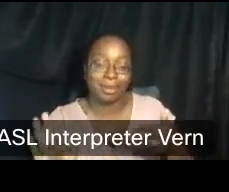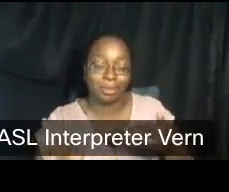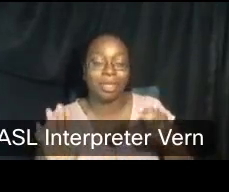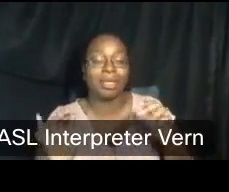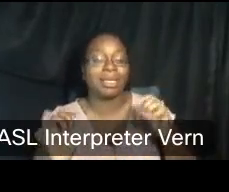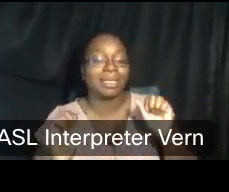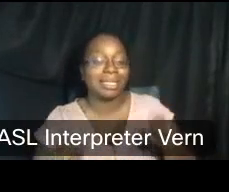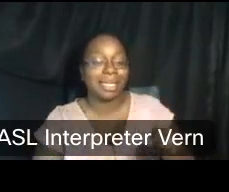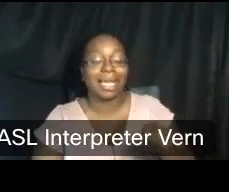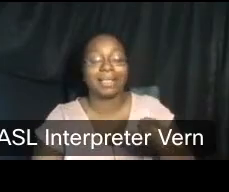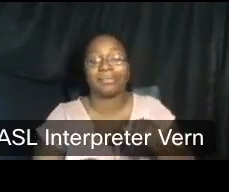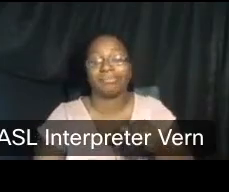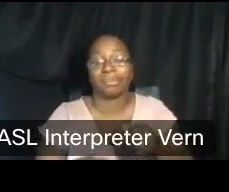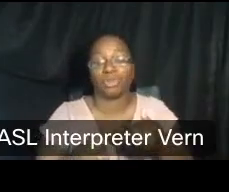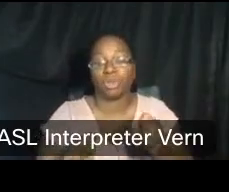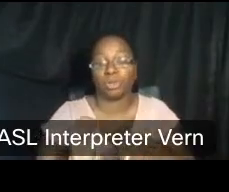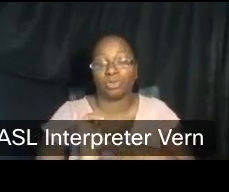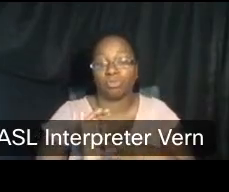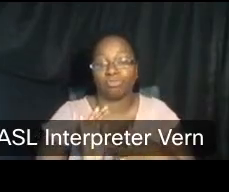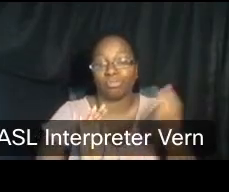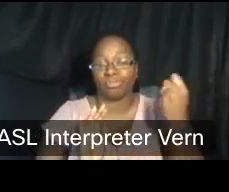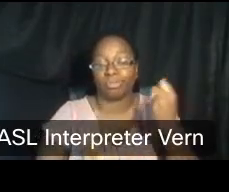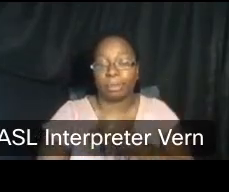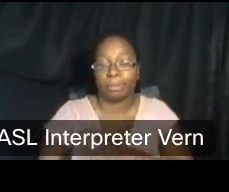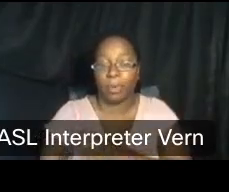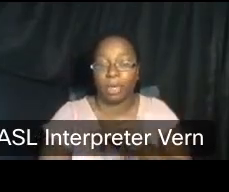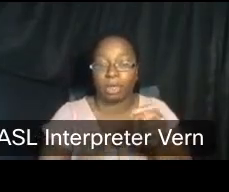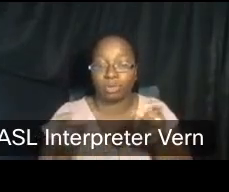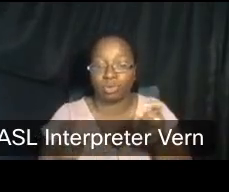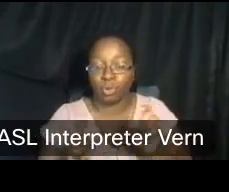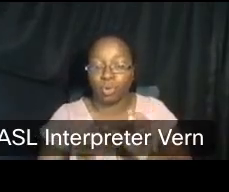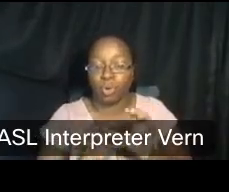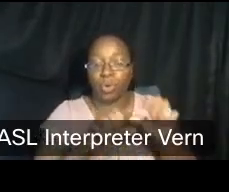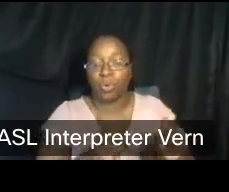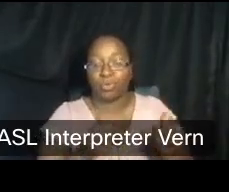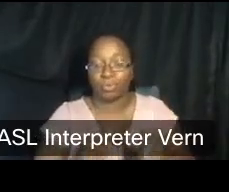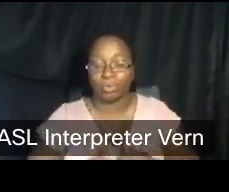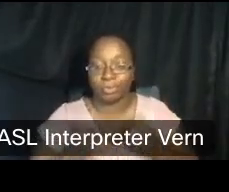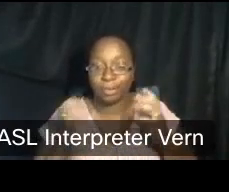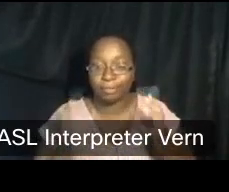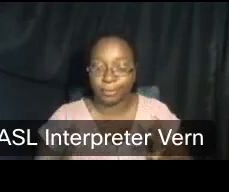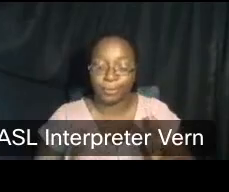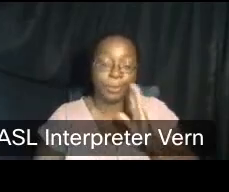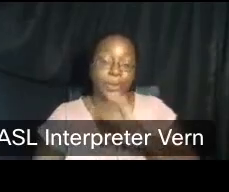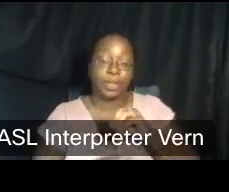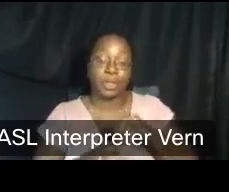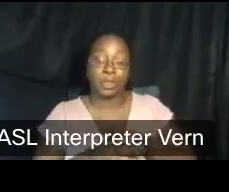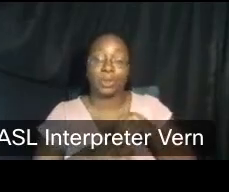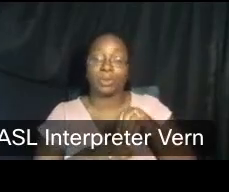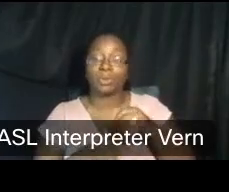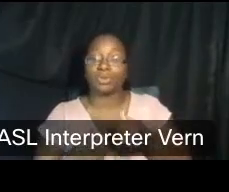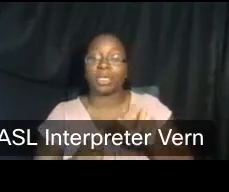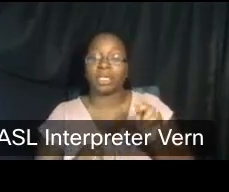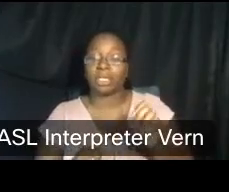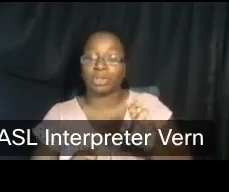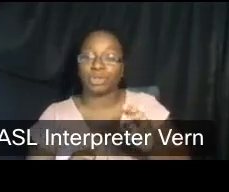then be exploited by an abusive partner to have personal or financial gain